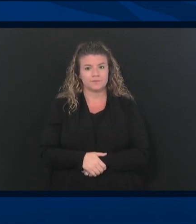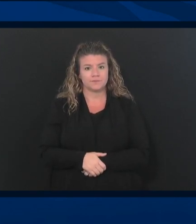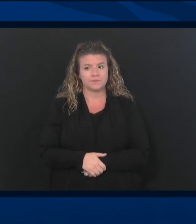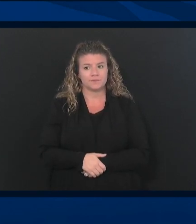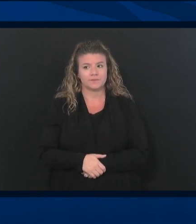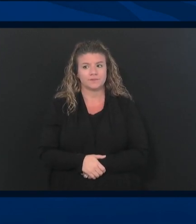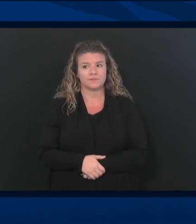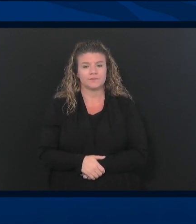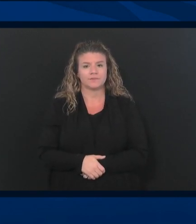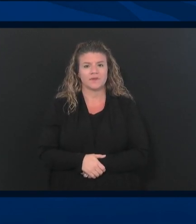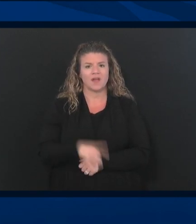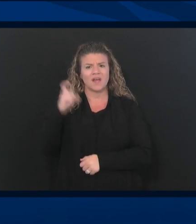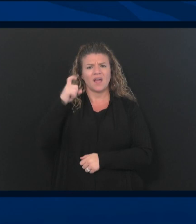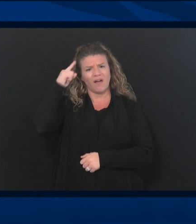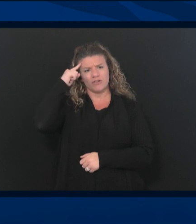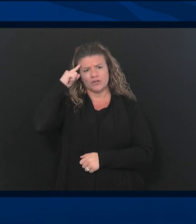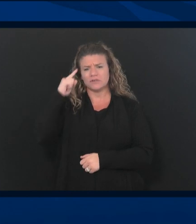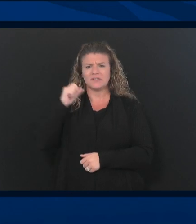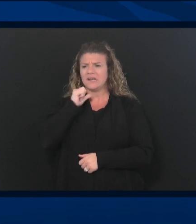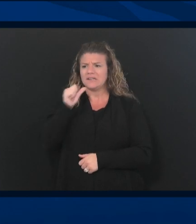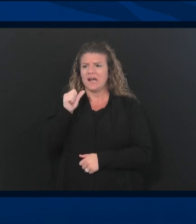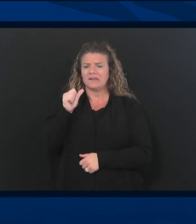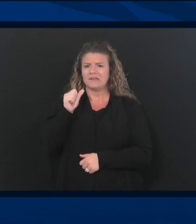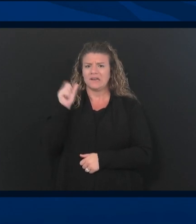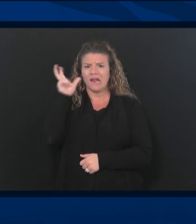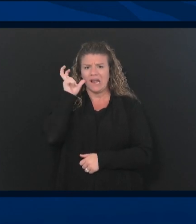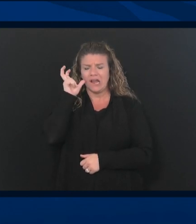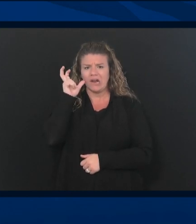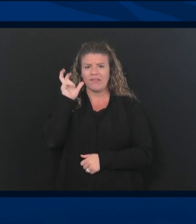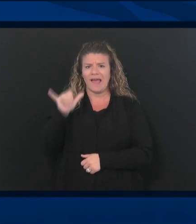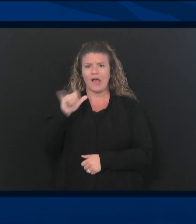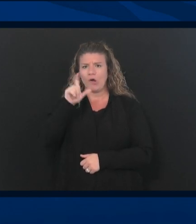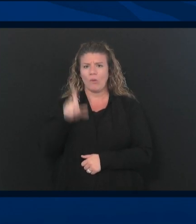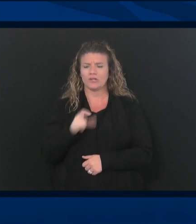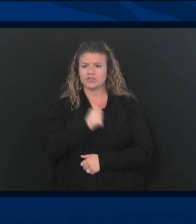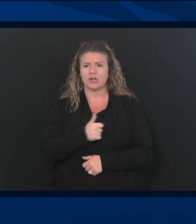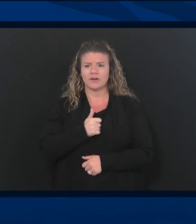Hear the question, if it was coming to me. I'm sorry?